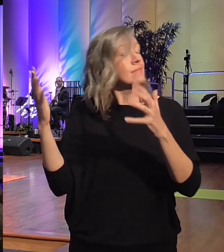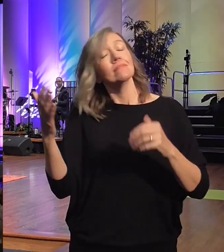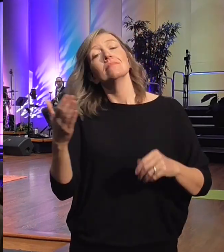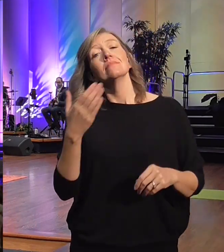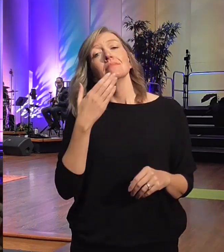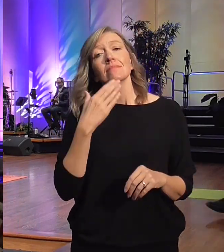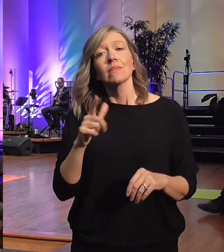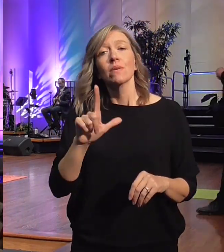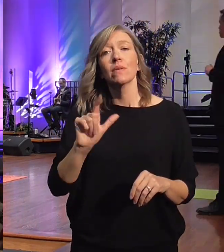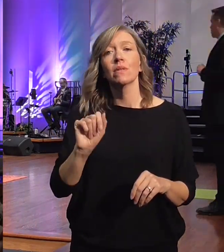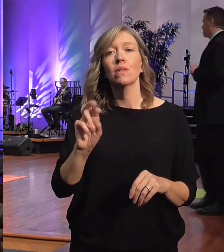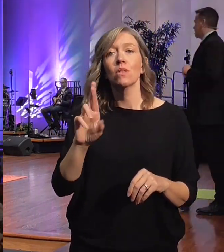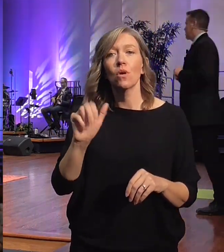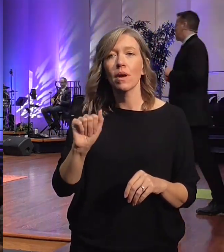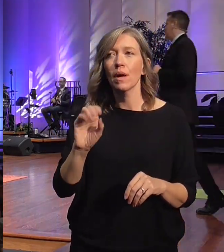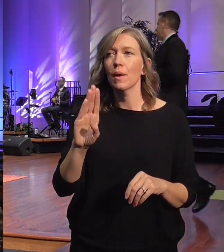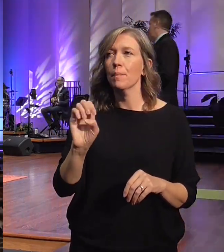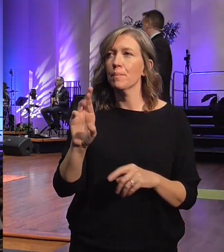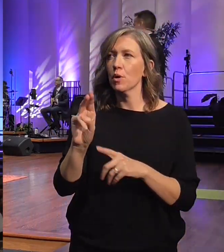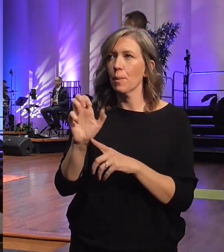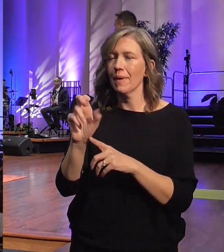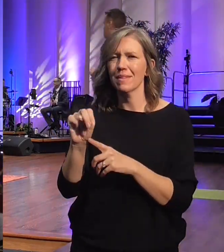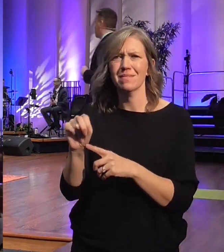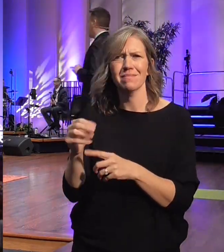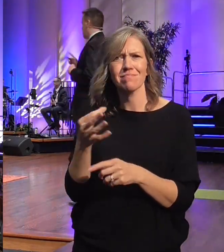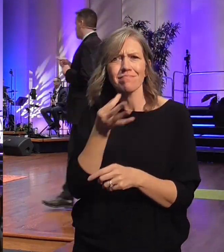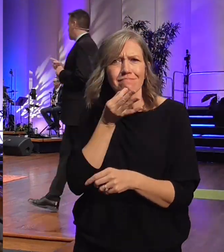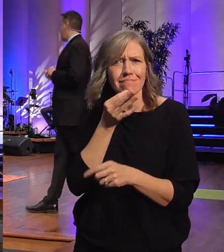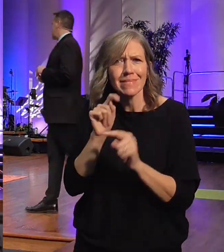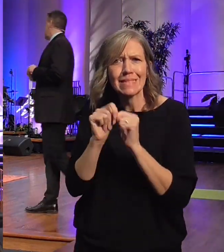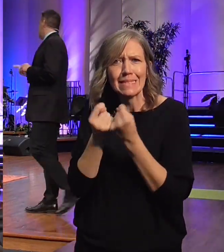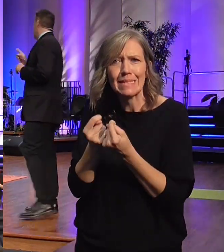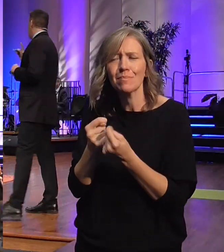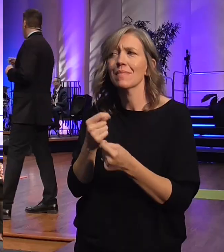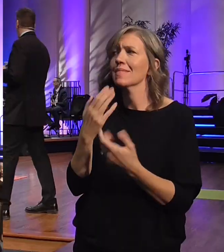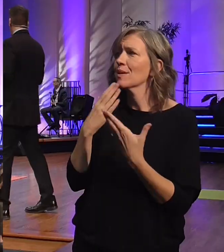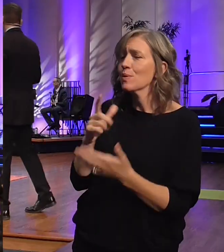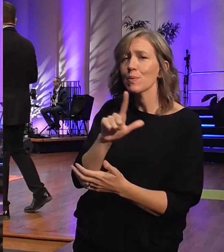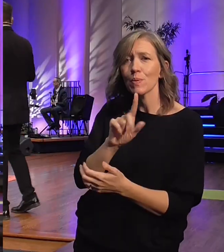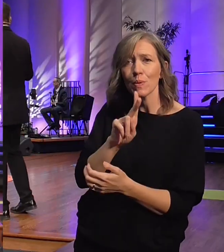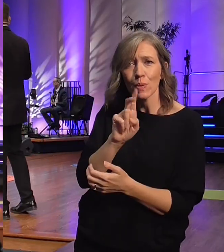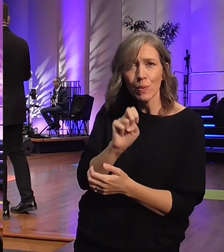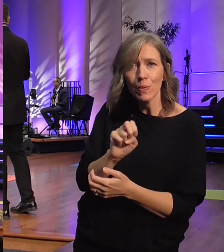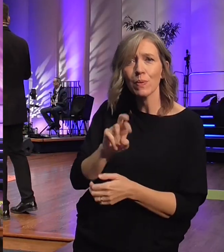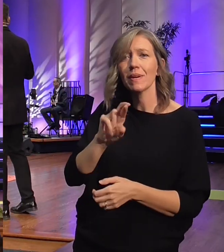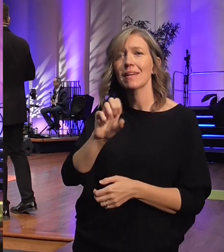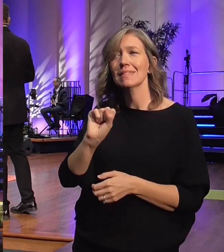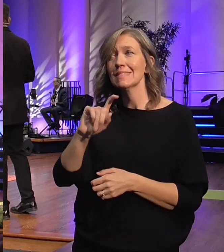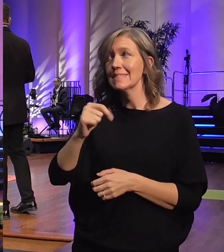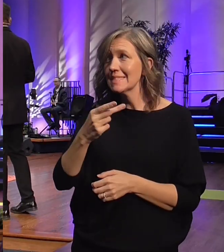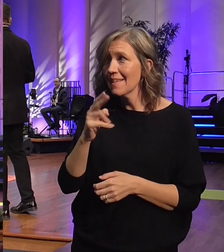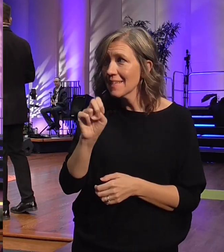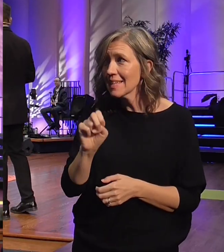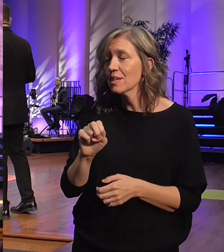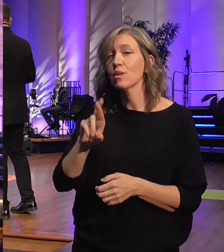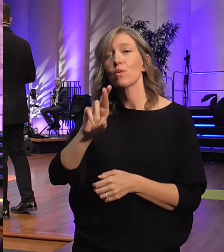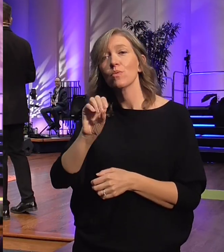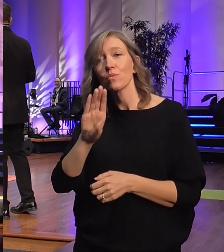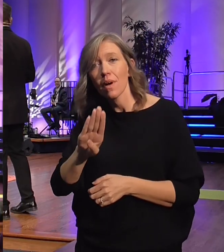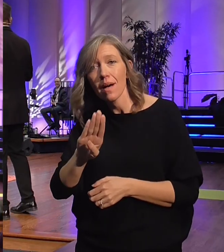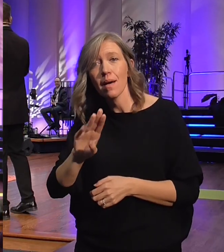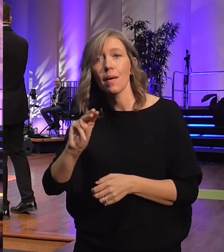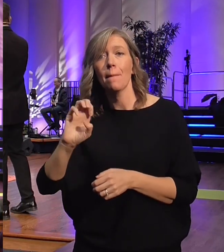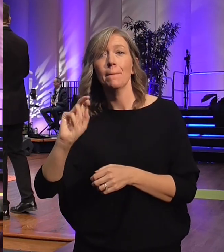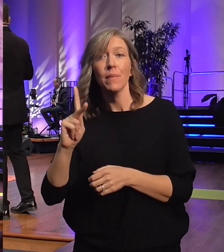Thank you, Laura Berman. We've got an all-star team here today. Thank you, Luke. Thank you, Stephanie, Rob, Mark, first time here on the bass with